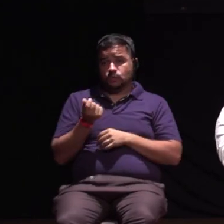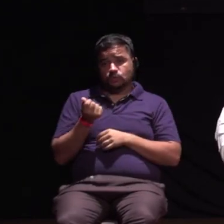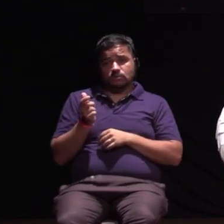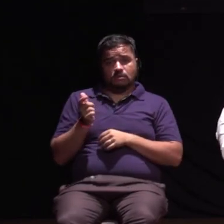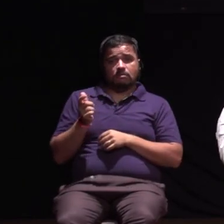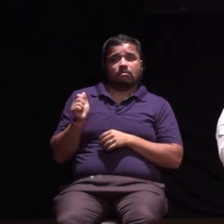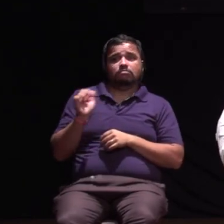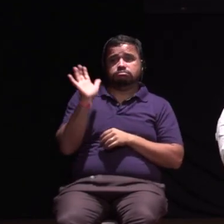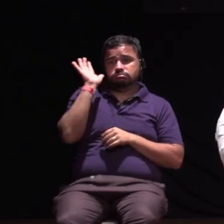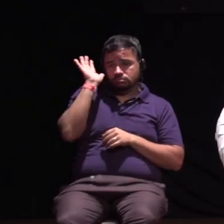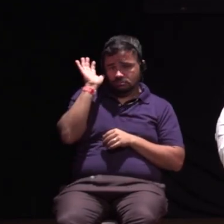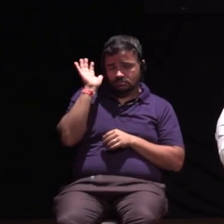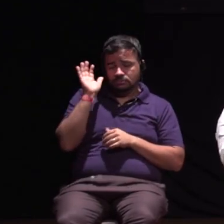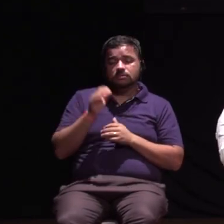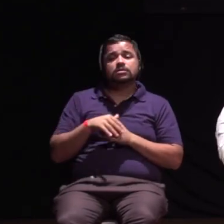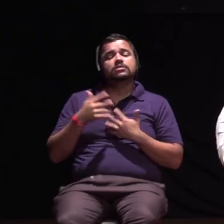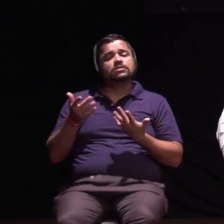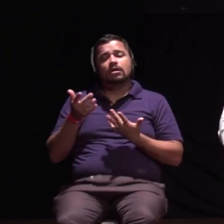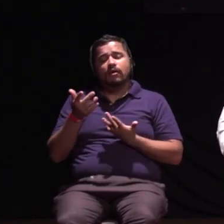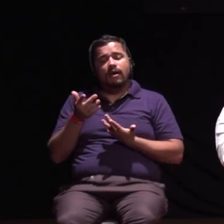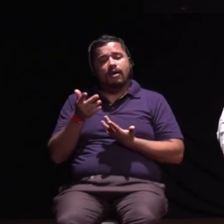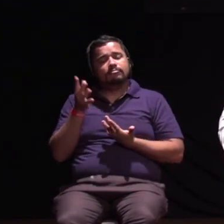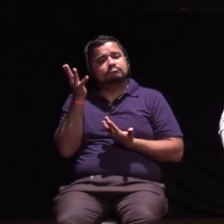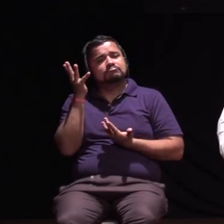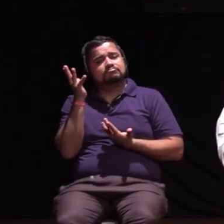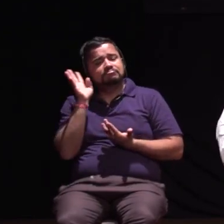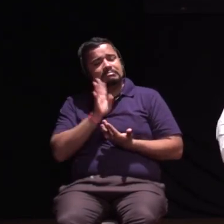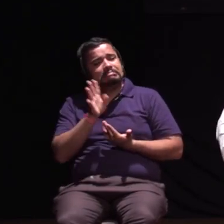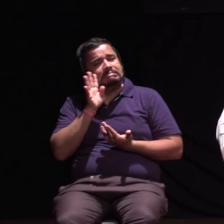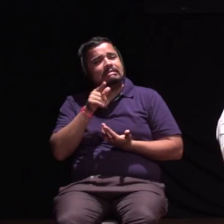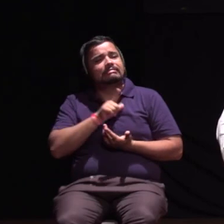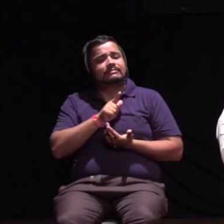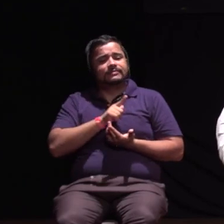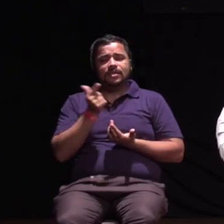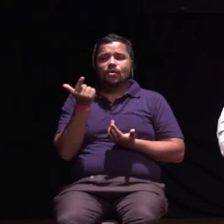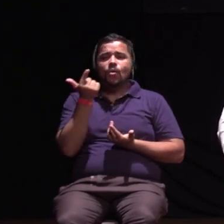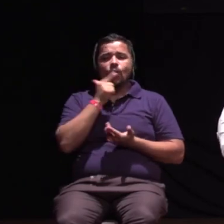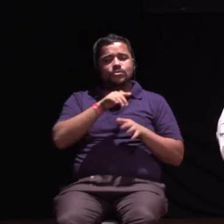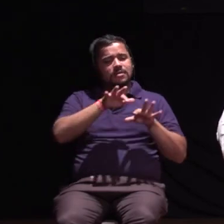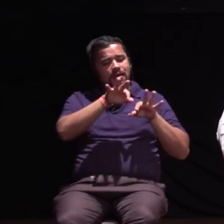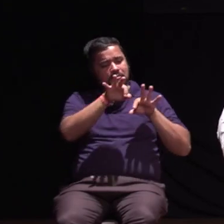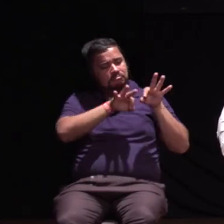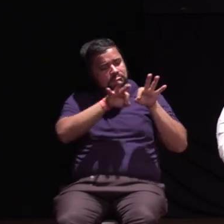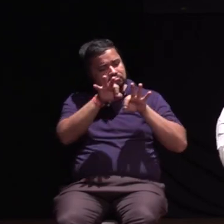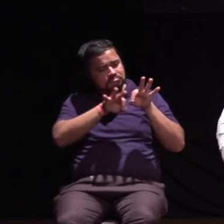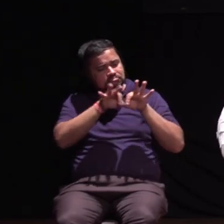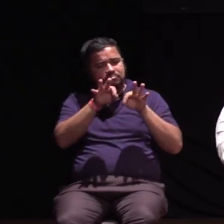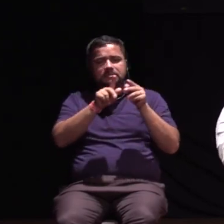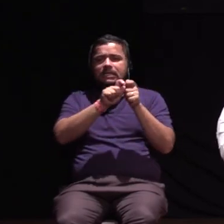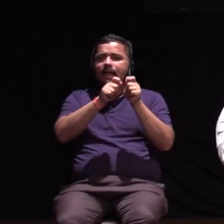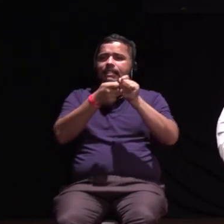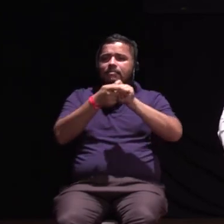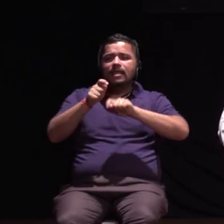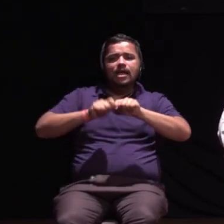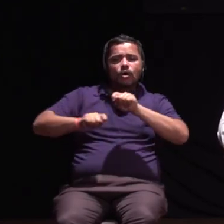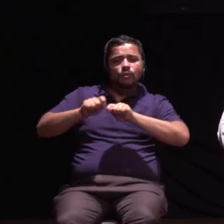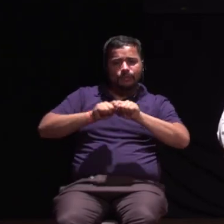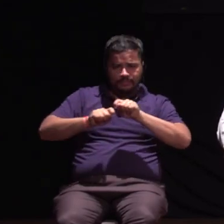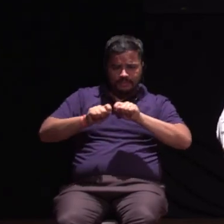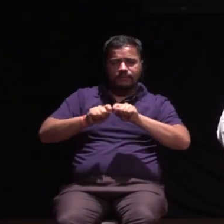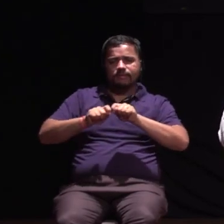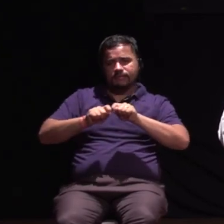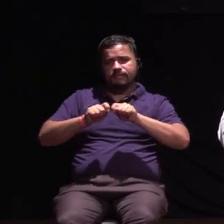to have. All of a sudden, we engage with an economy which is not that of the institution, that of the museum, and thus, how can the museum